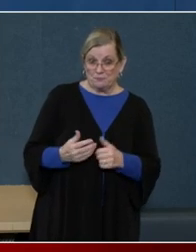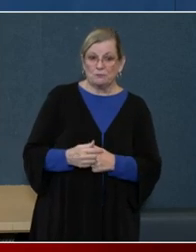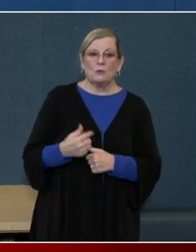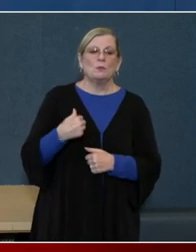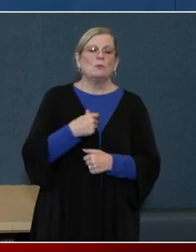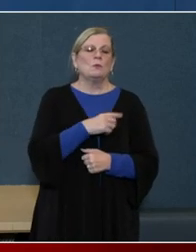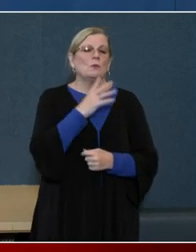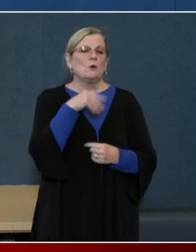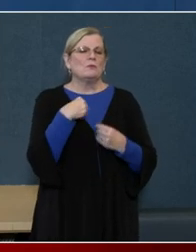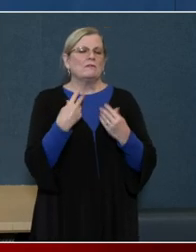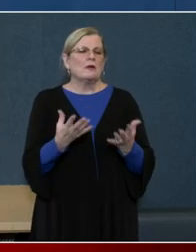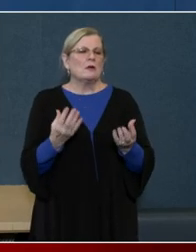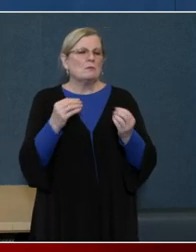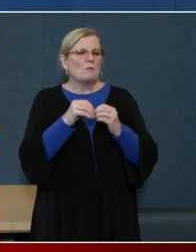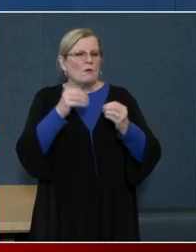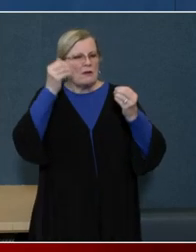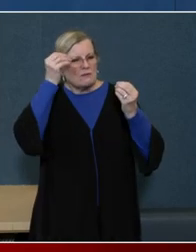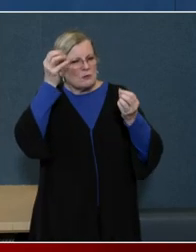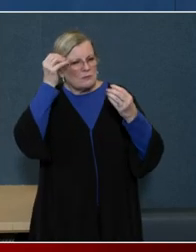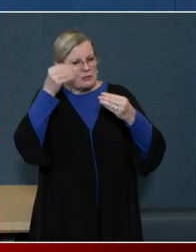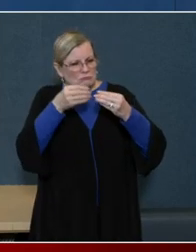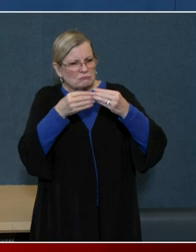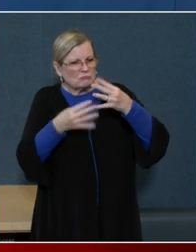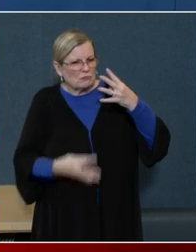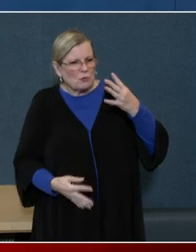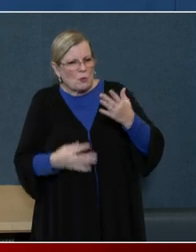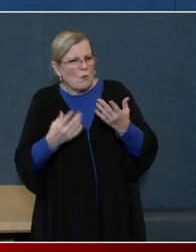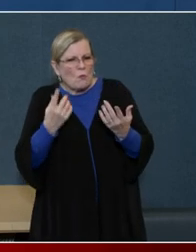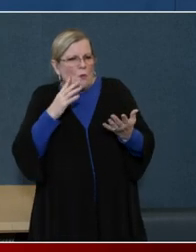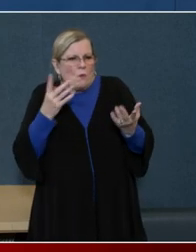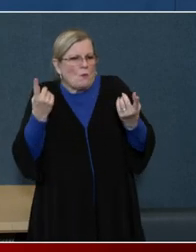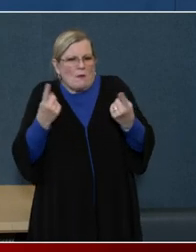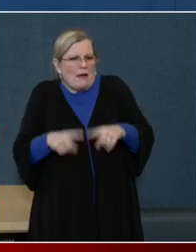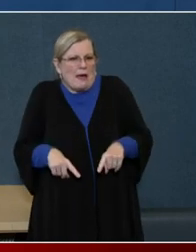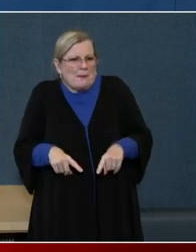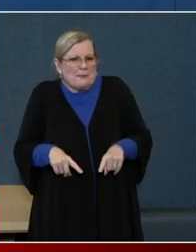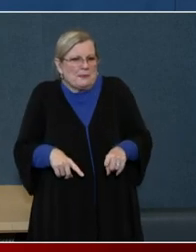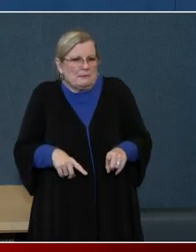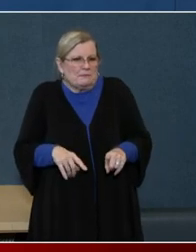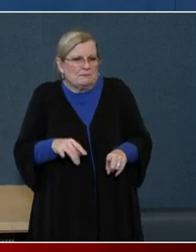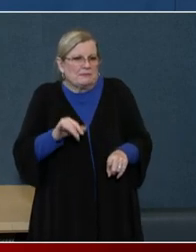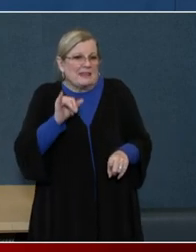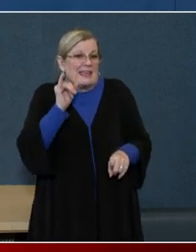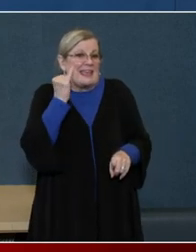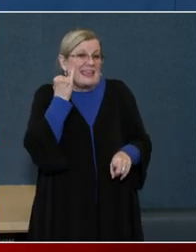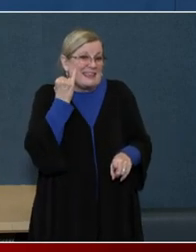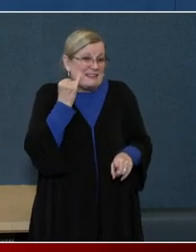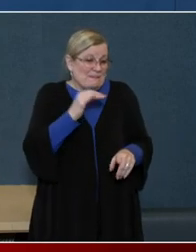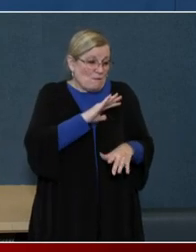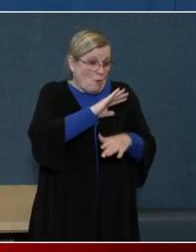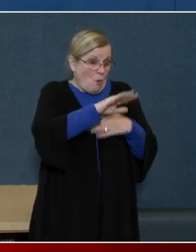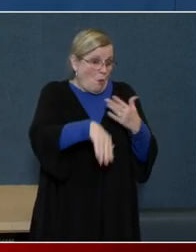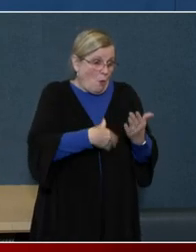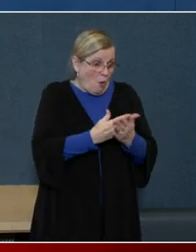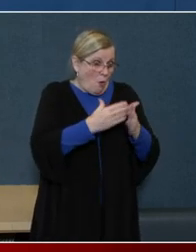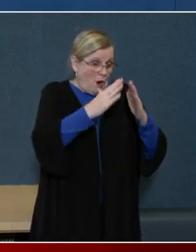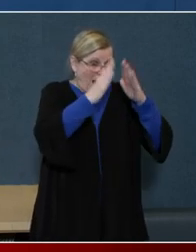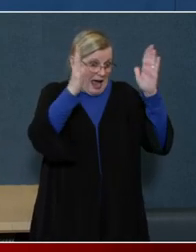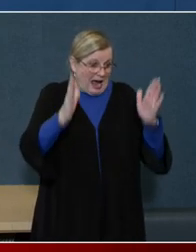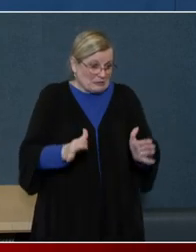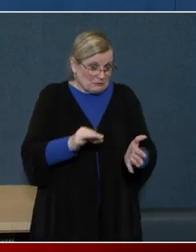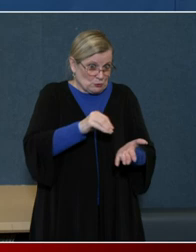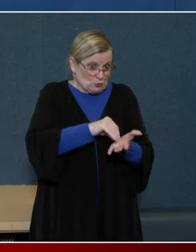what would happen if a parent or a member of a household of a student tests positive. The student would